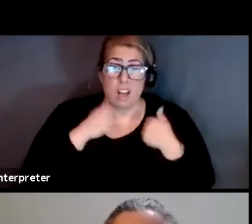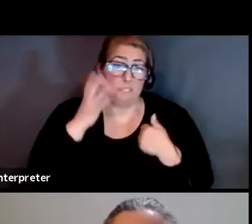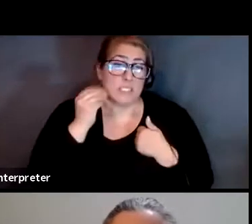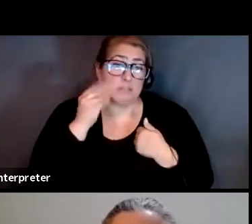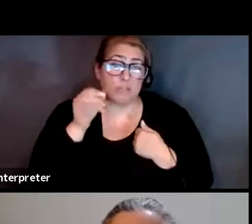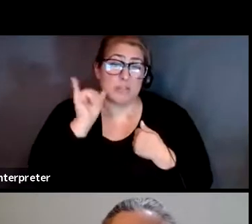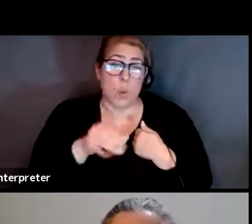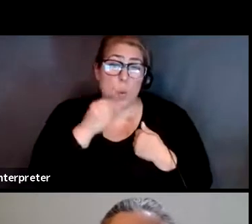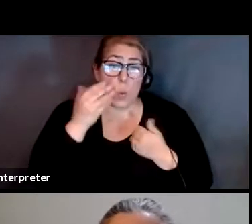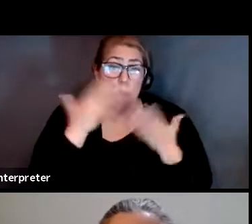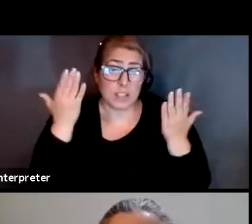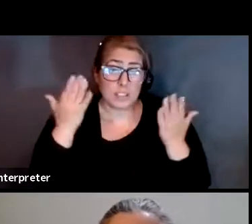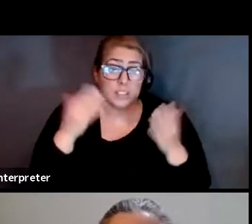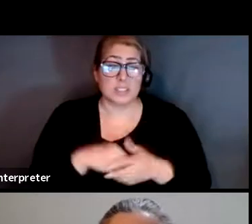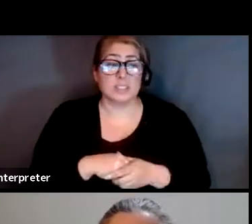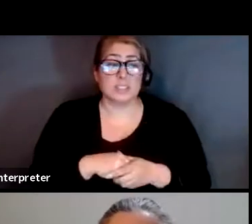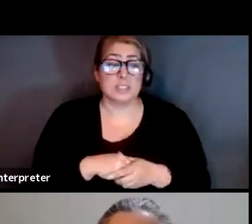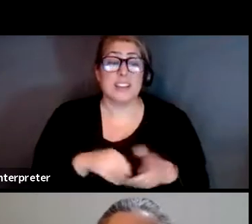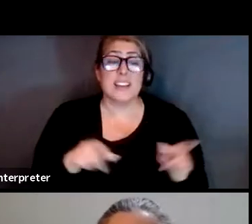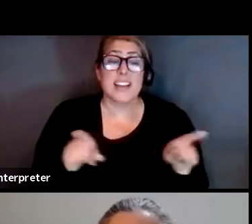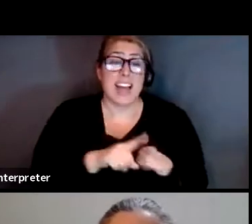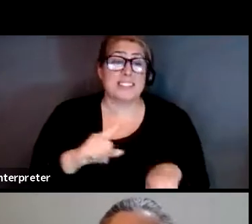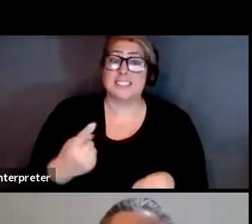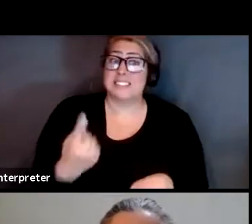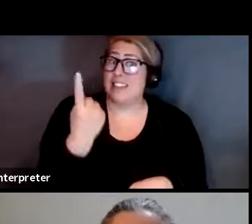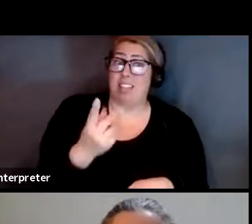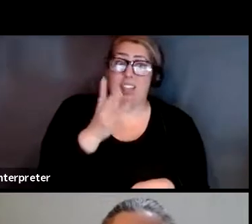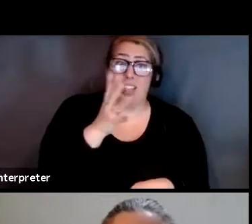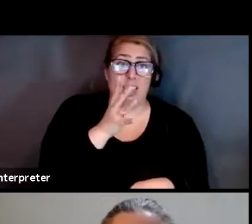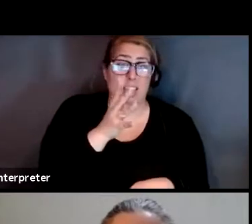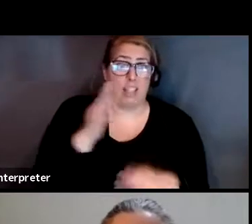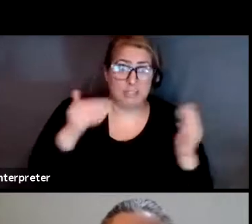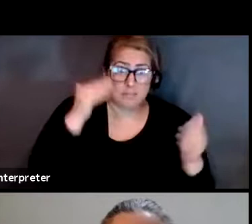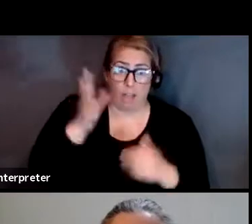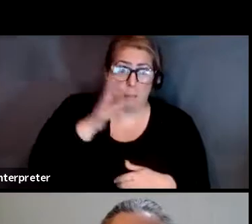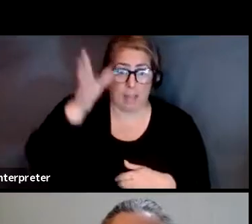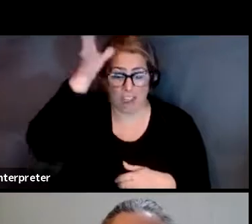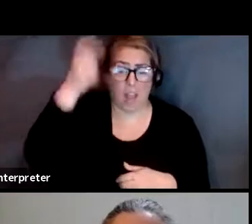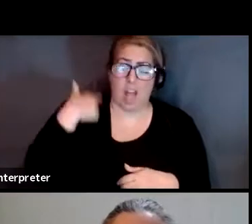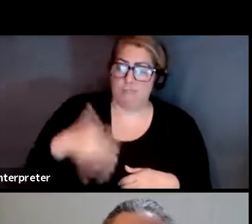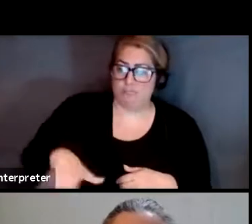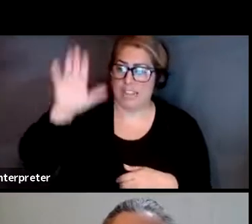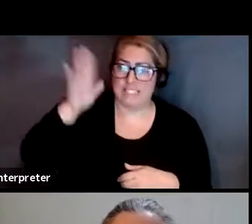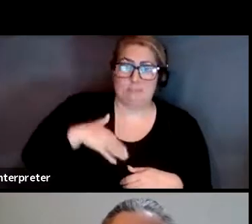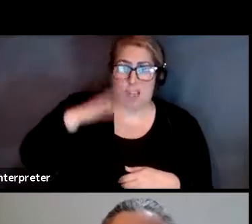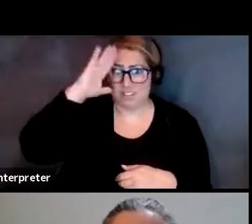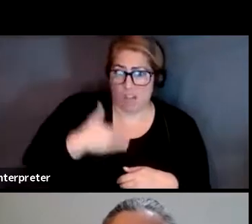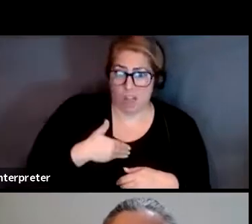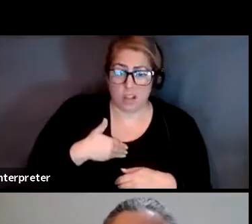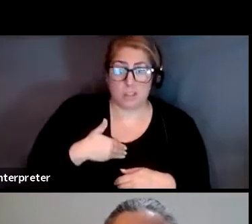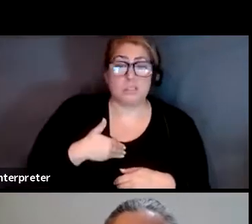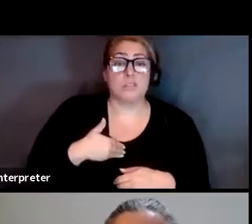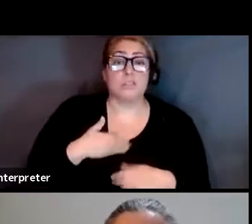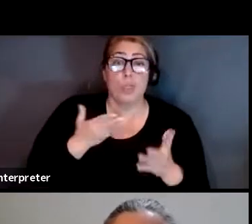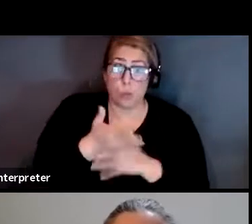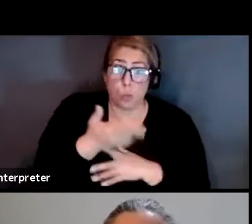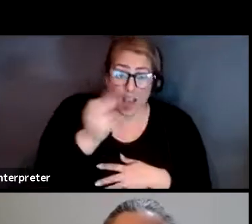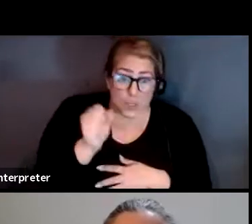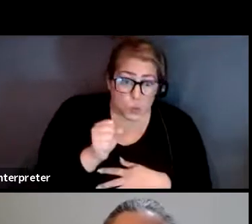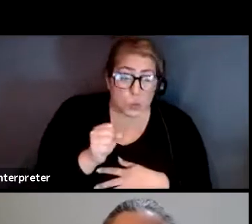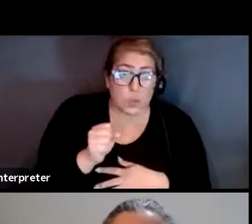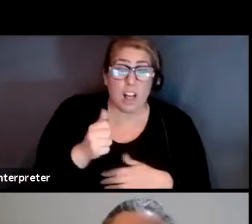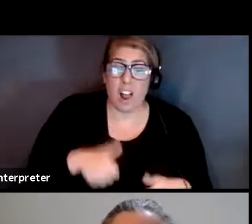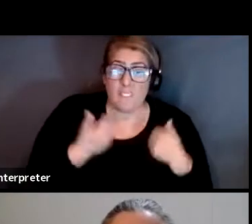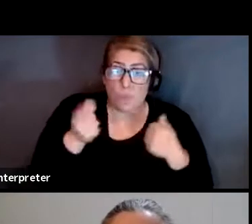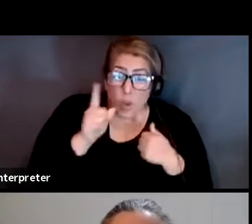As a single adult parent, I raised my son throughout his junior high school and high school years in family